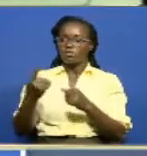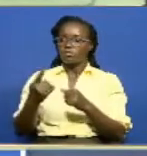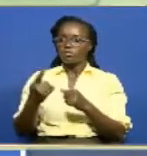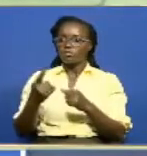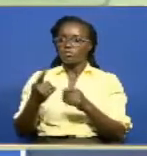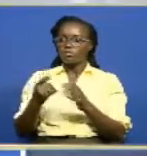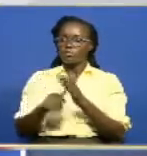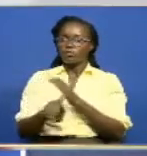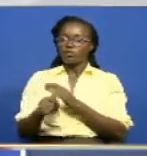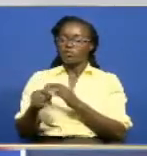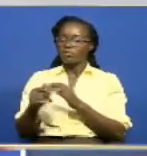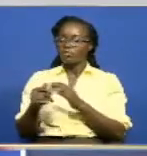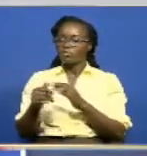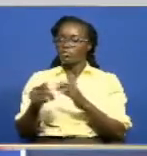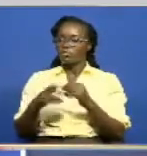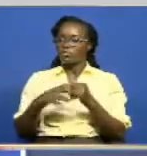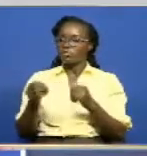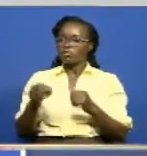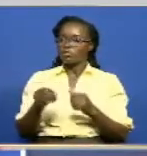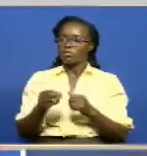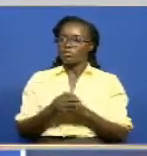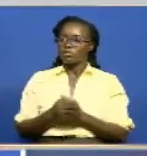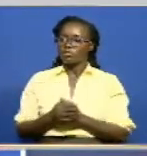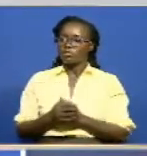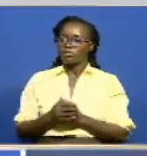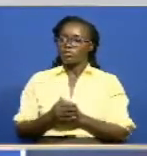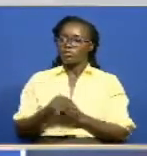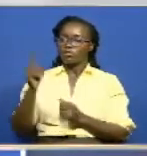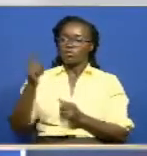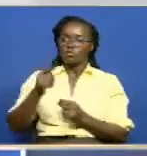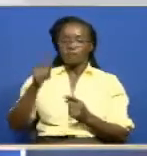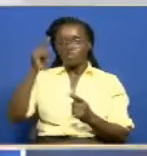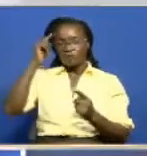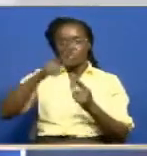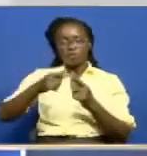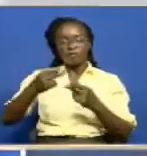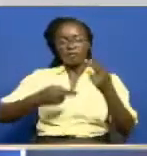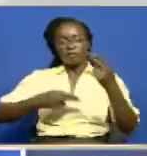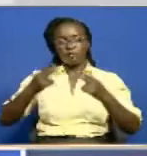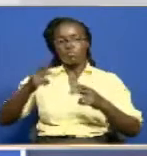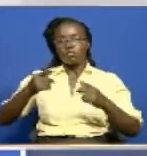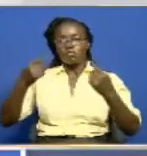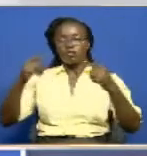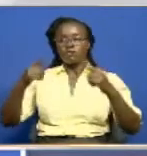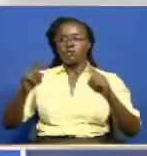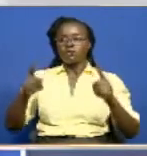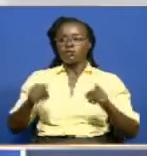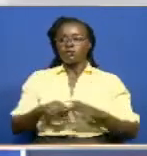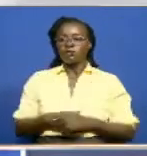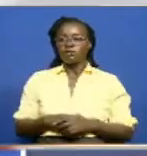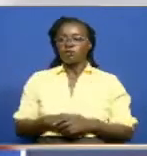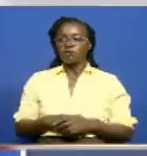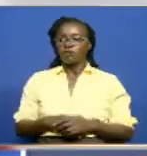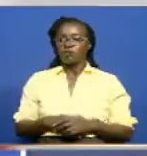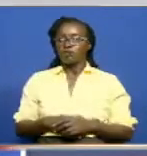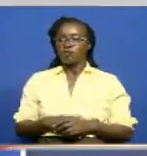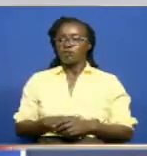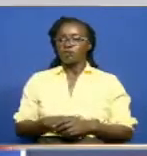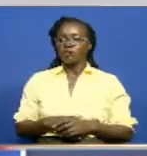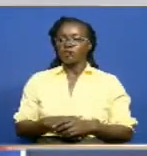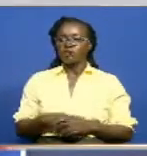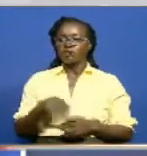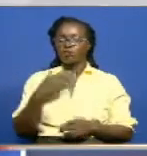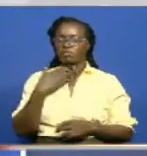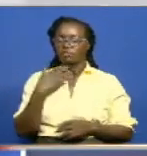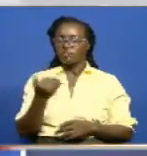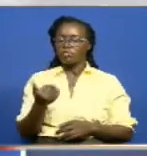par 70. You have to aim high for you to succeed in life. So me, I want to rate myself being high, and I would like